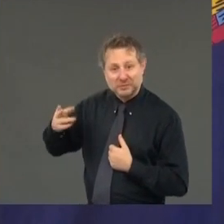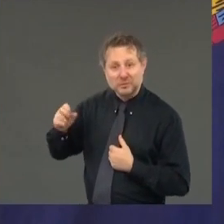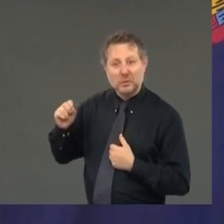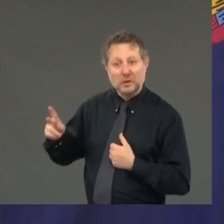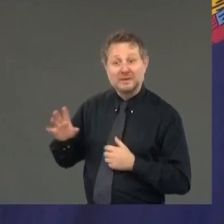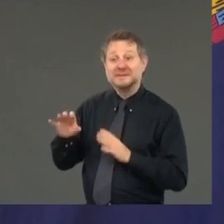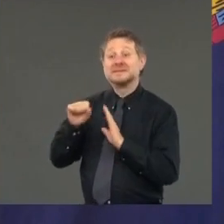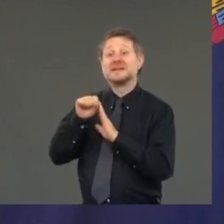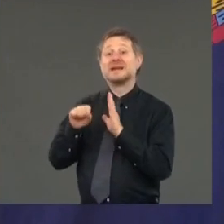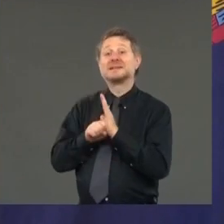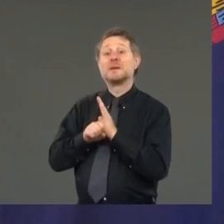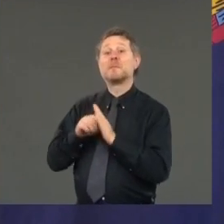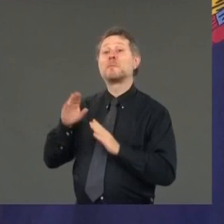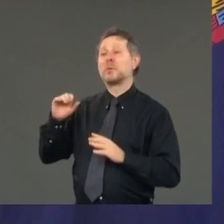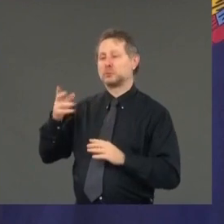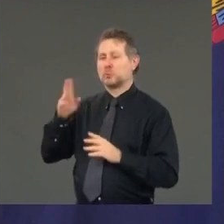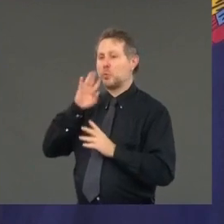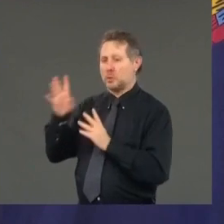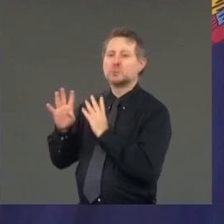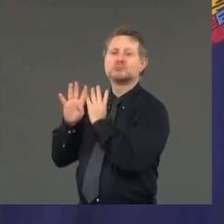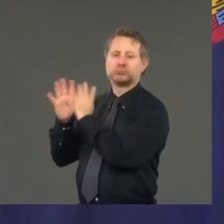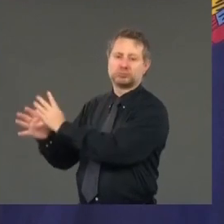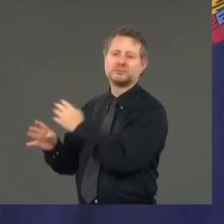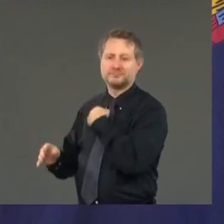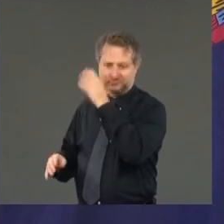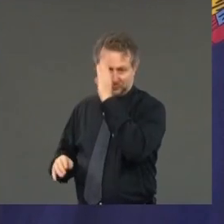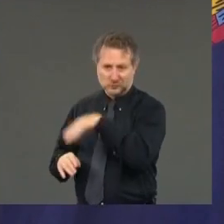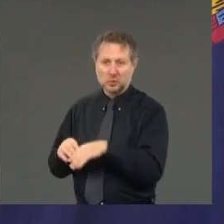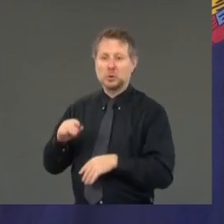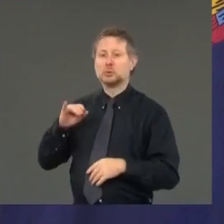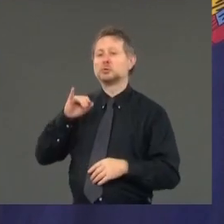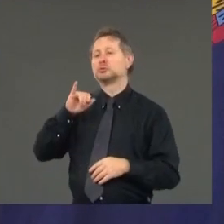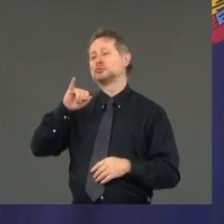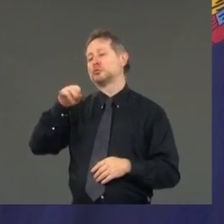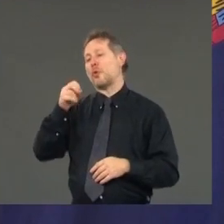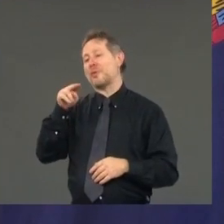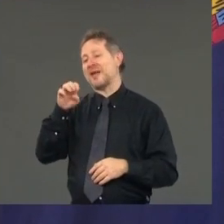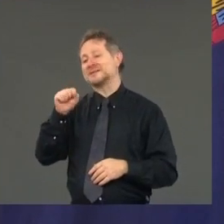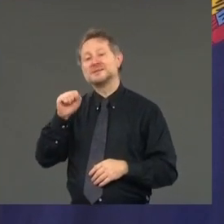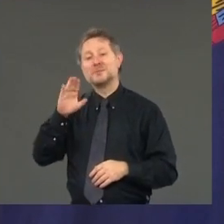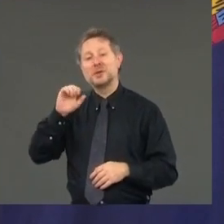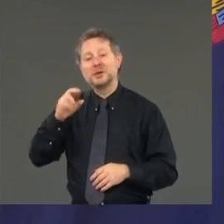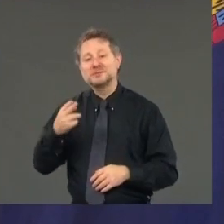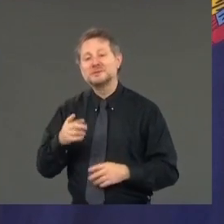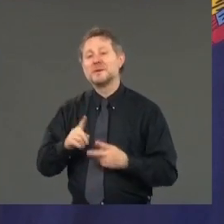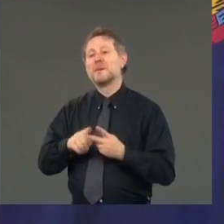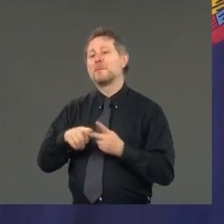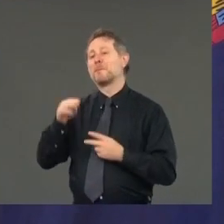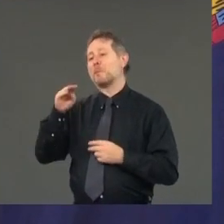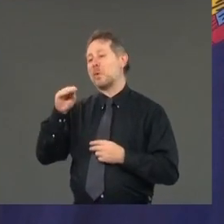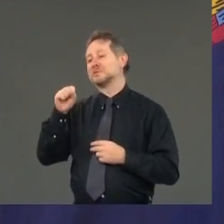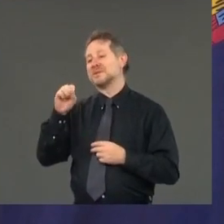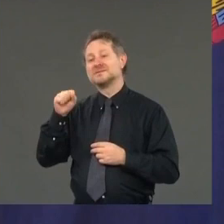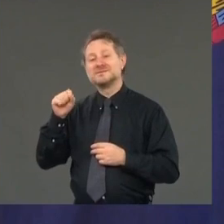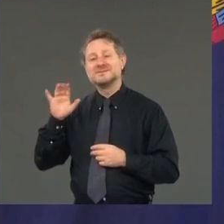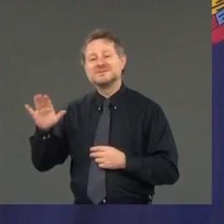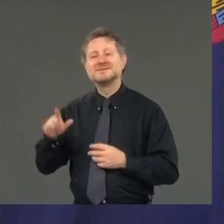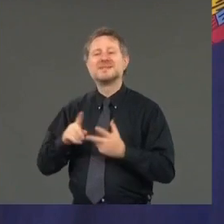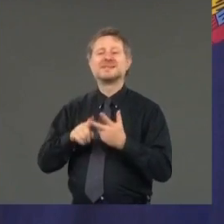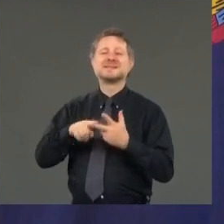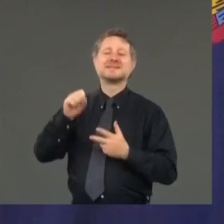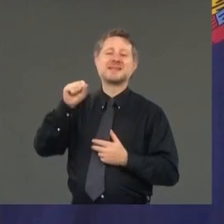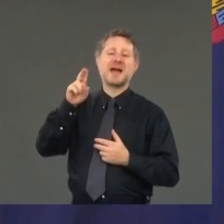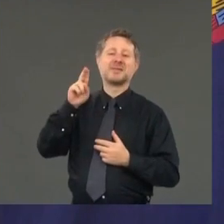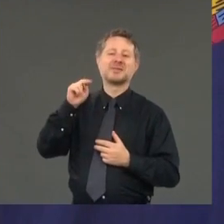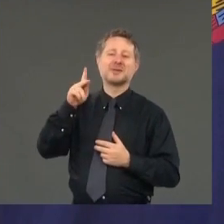beaches, Jones Beach, Hither Hills, Robert Moses, Sunken Meadow. You